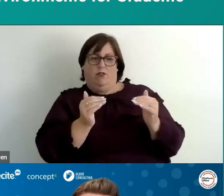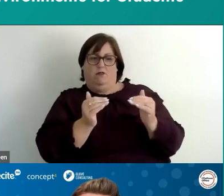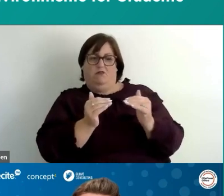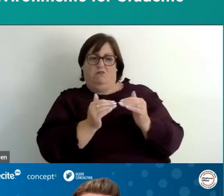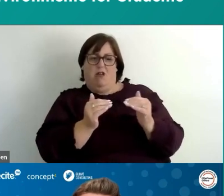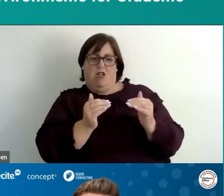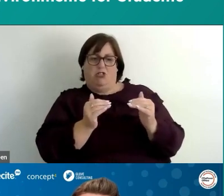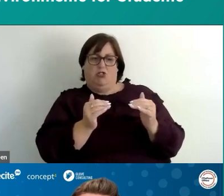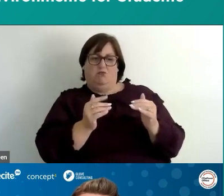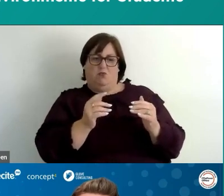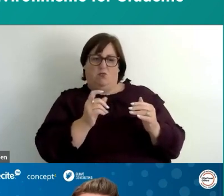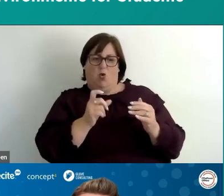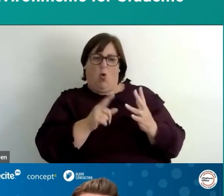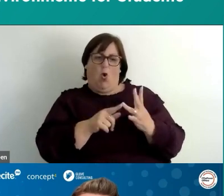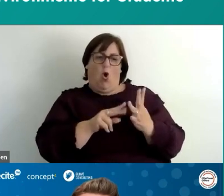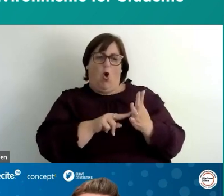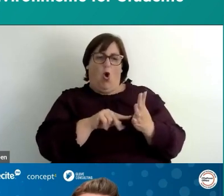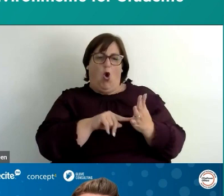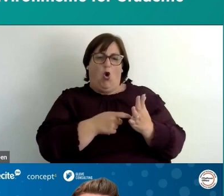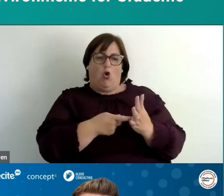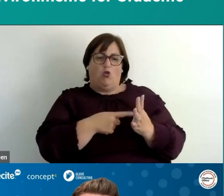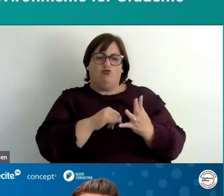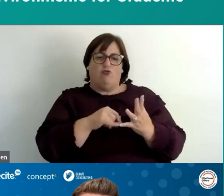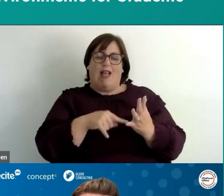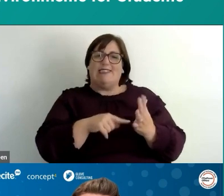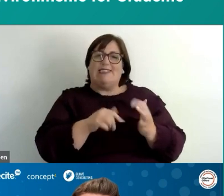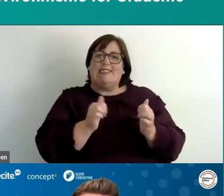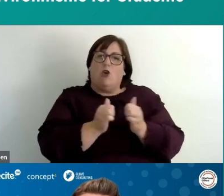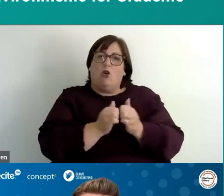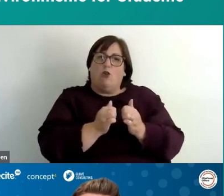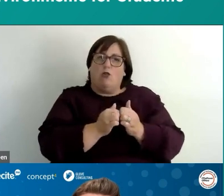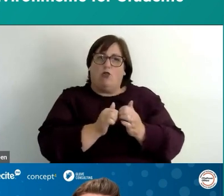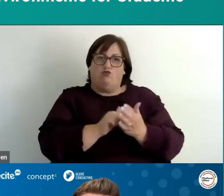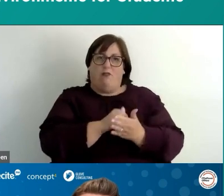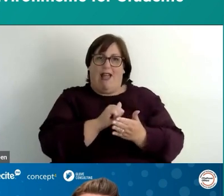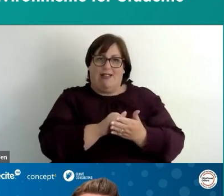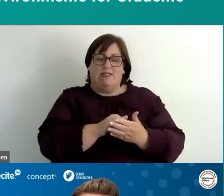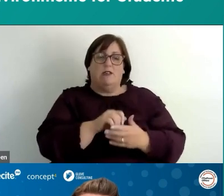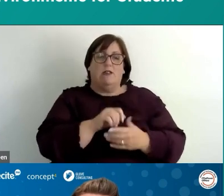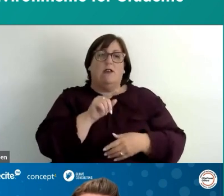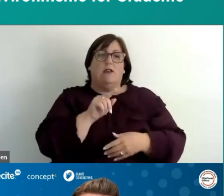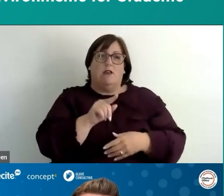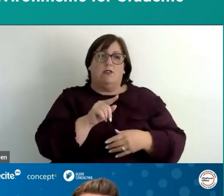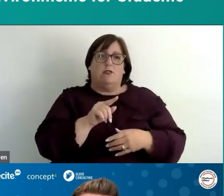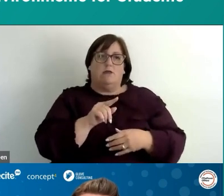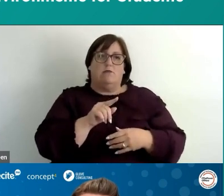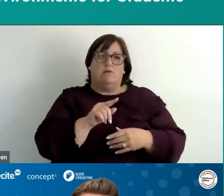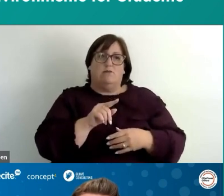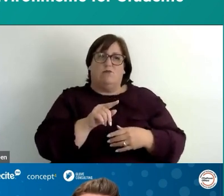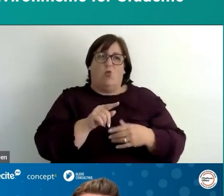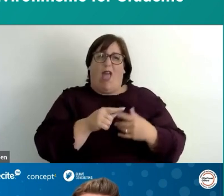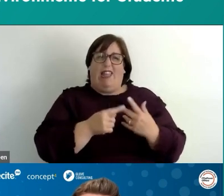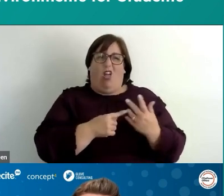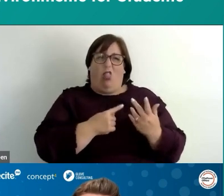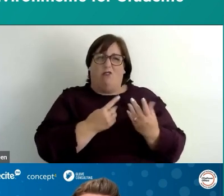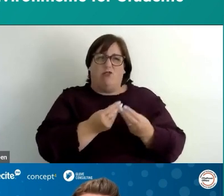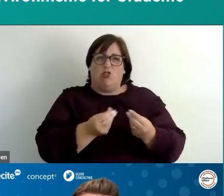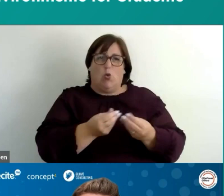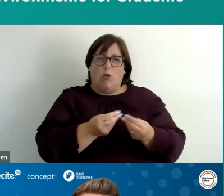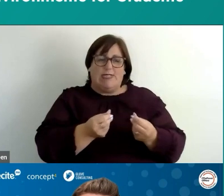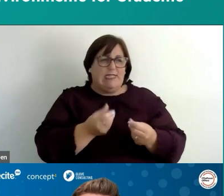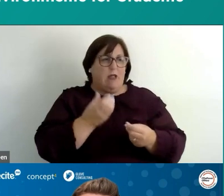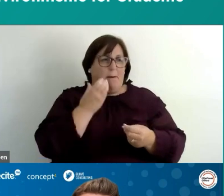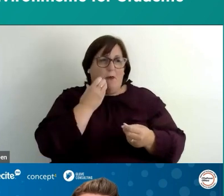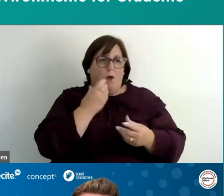obviously very easily check your website and any other resources you've got, intranets, extranets, mobile